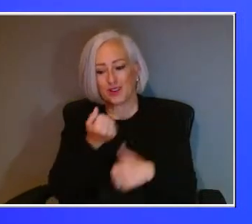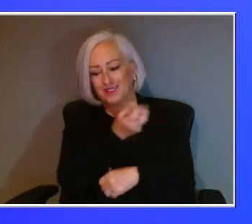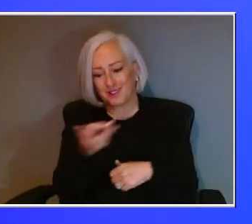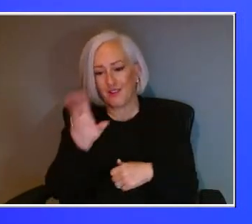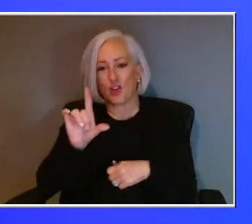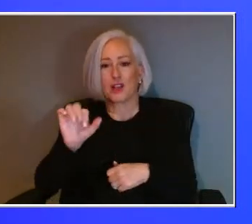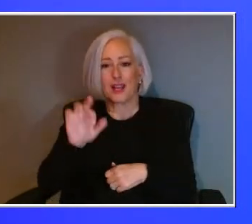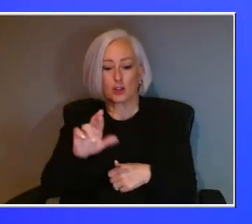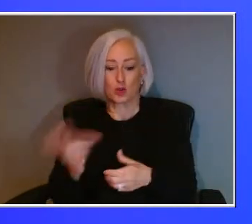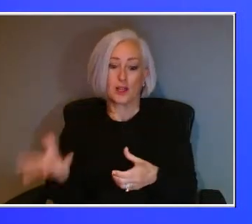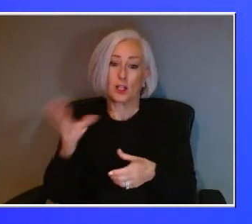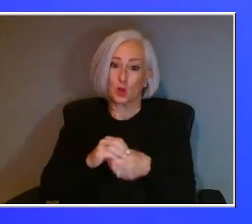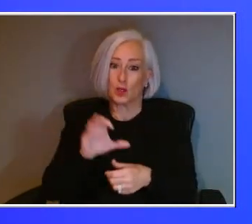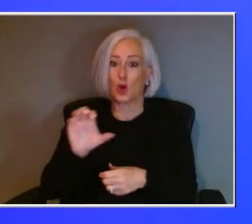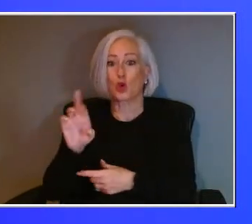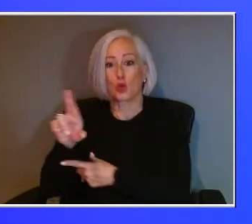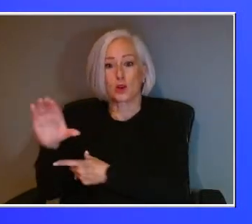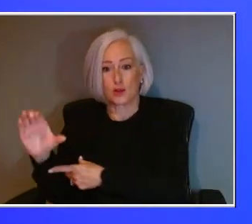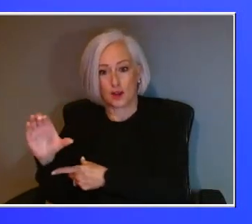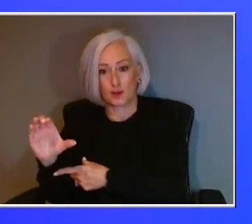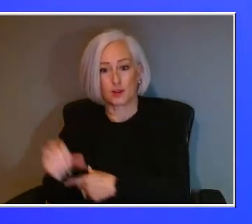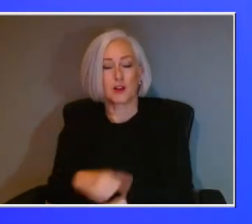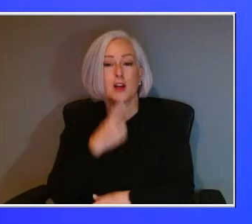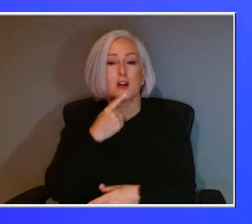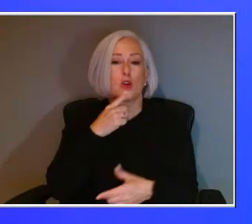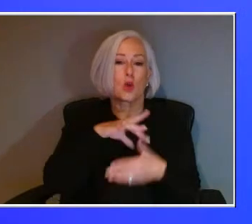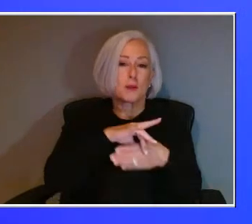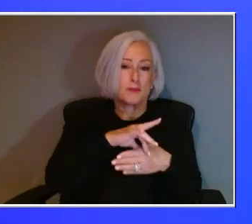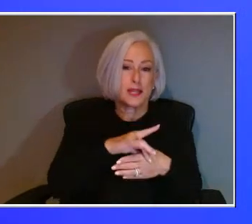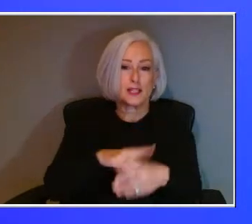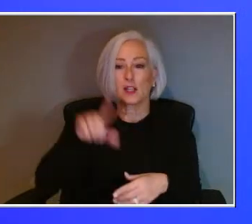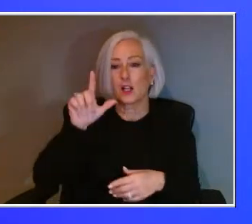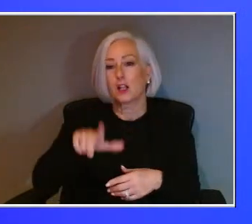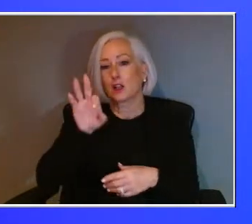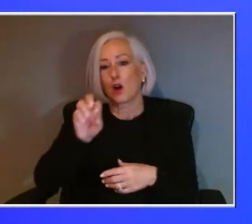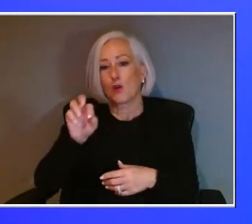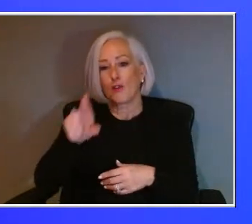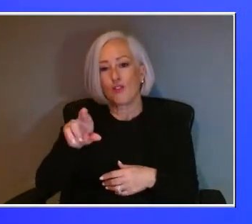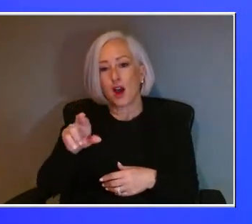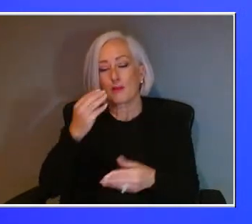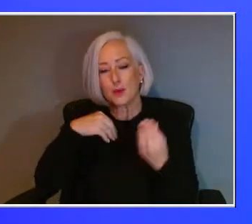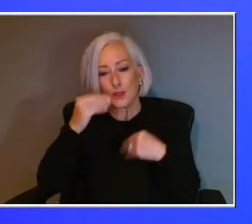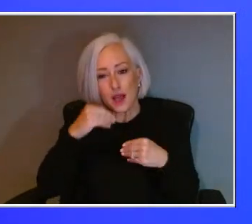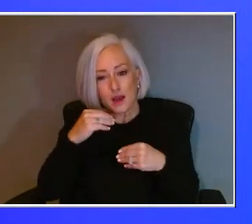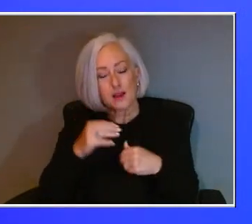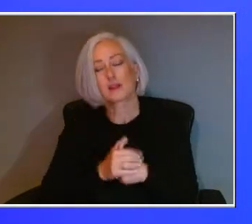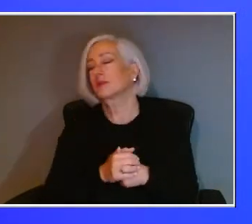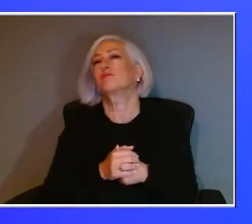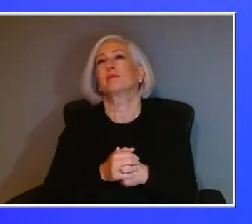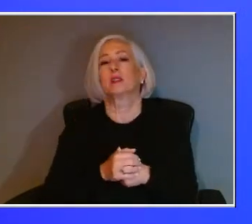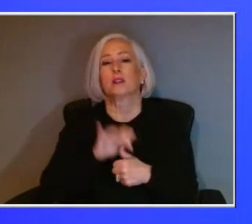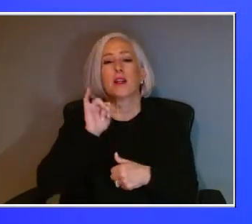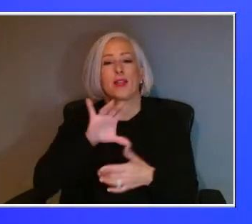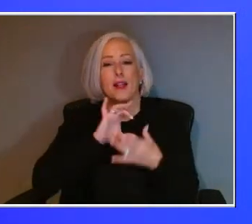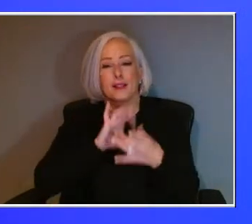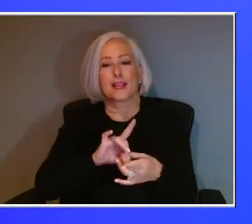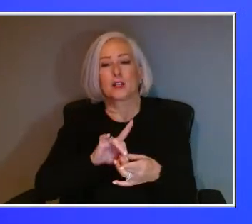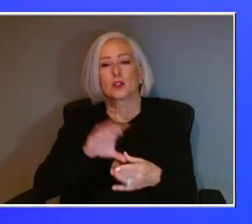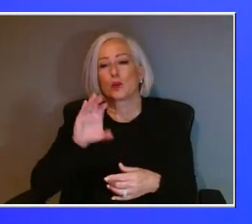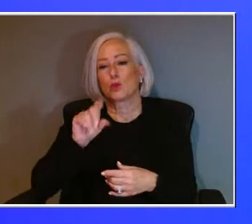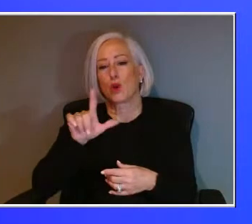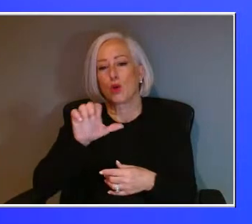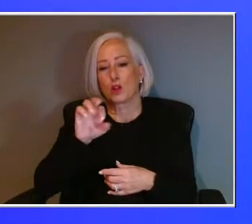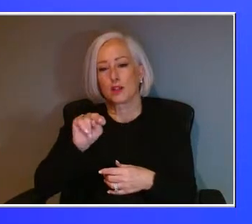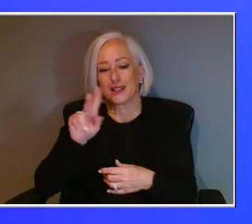cancers, as well as red meat, low fiber diet is linked to colorectal cancer. The other reason, possible reason, may be that we're